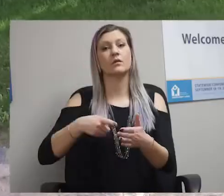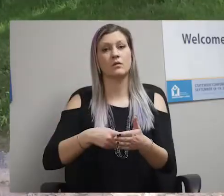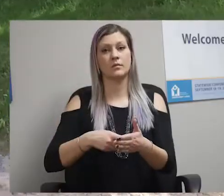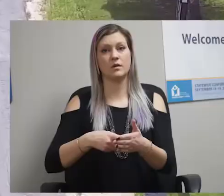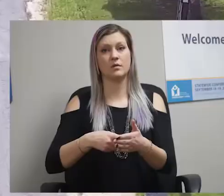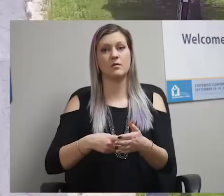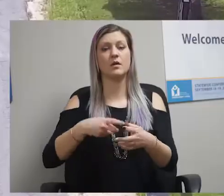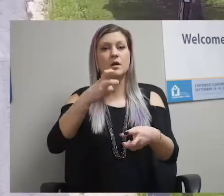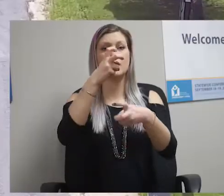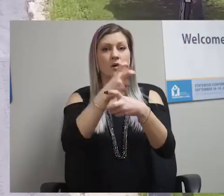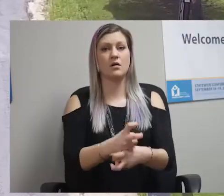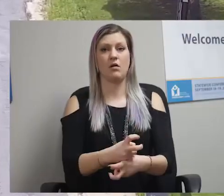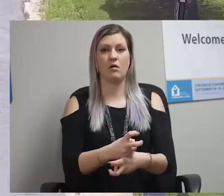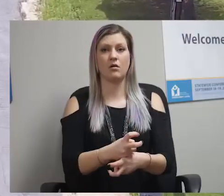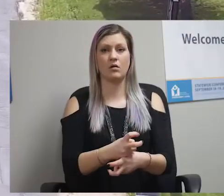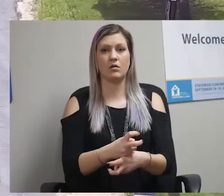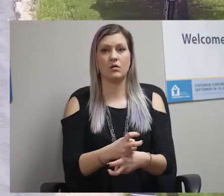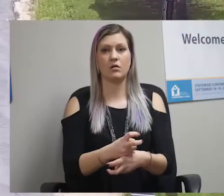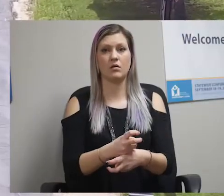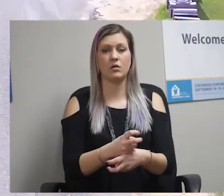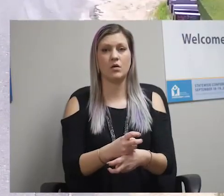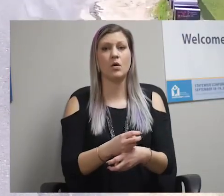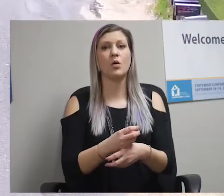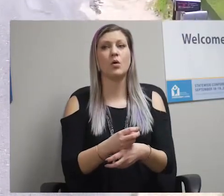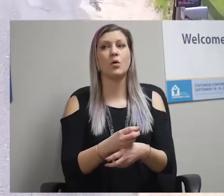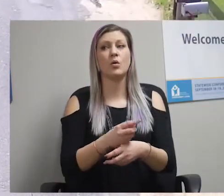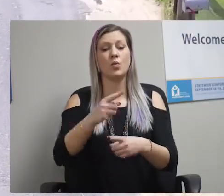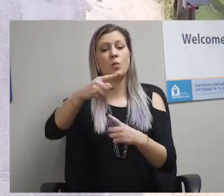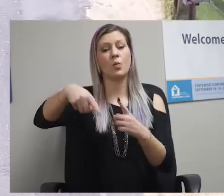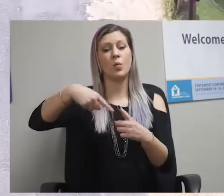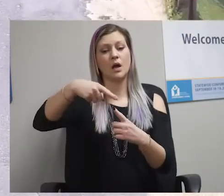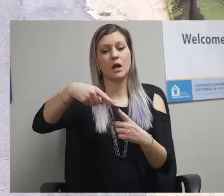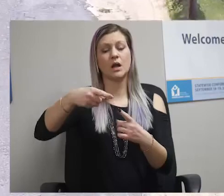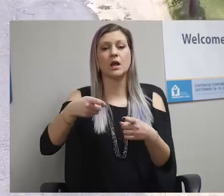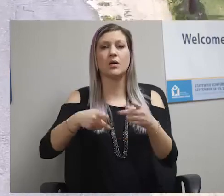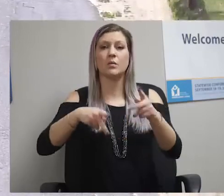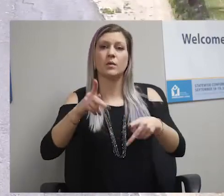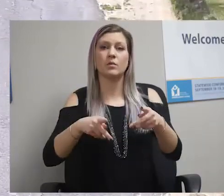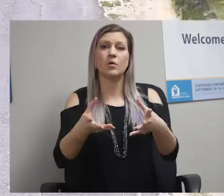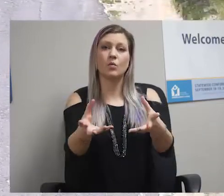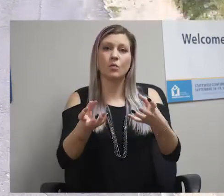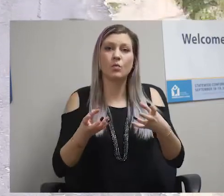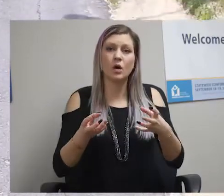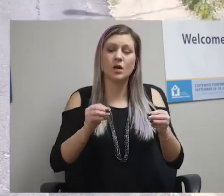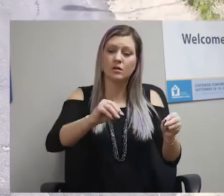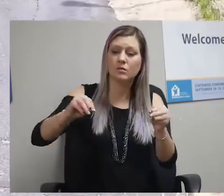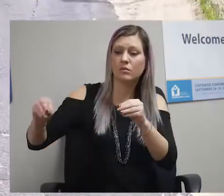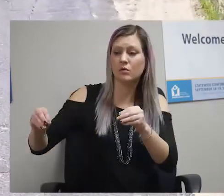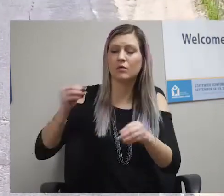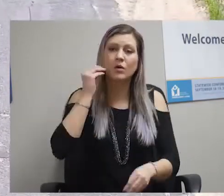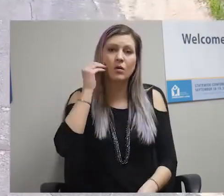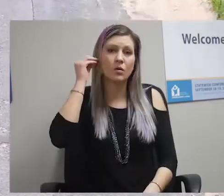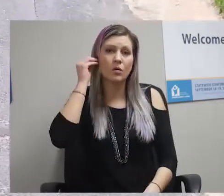unfortunately far too common things that we see with people wanting to move home from nursing facilities